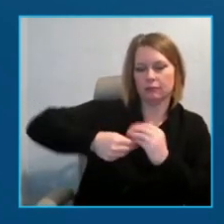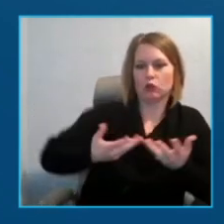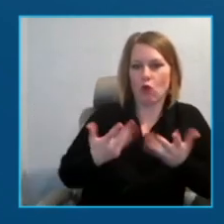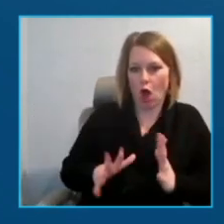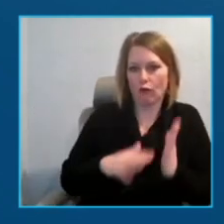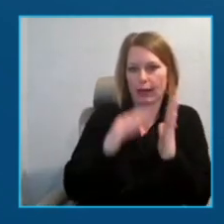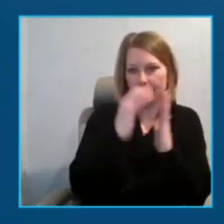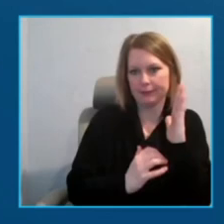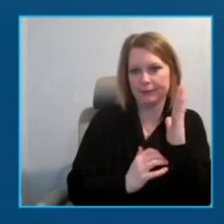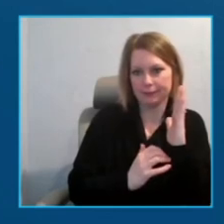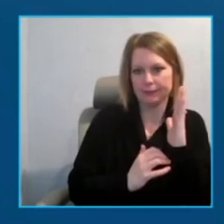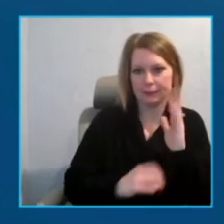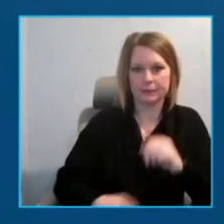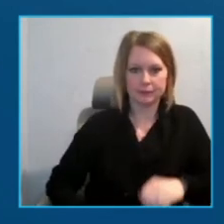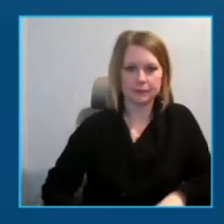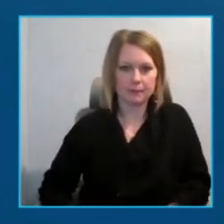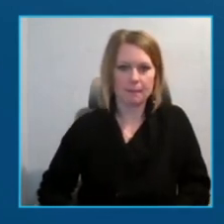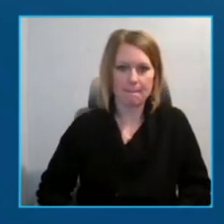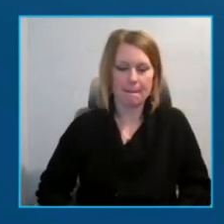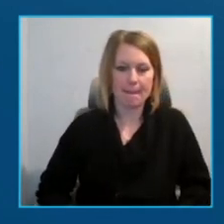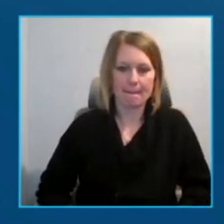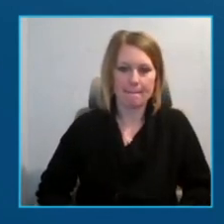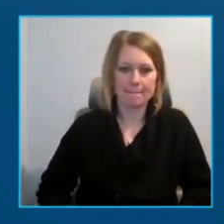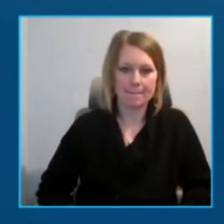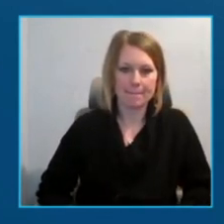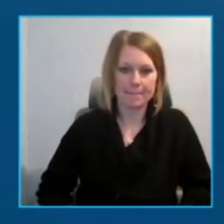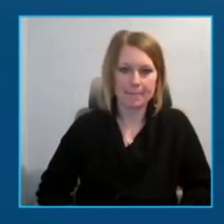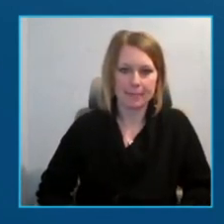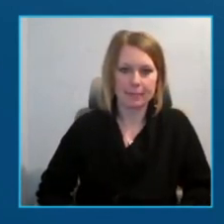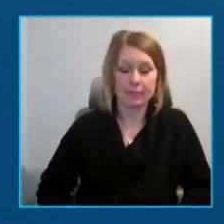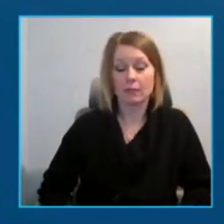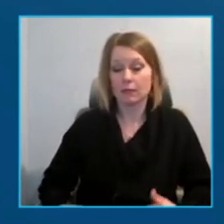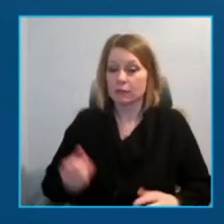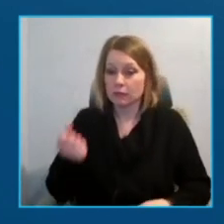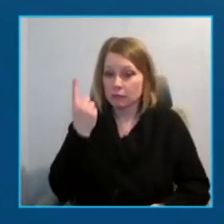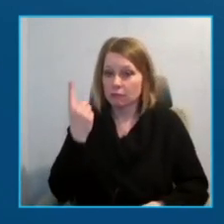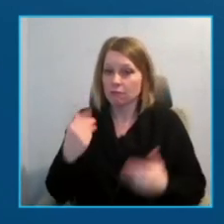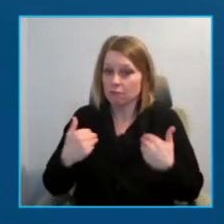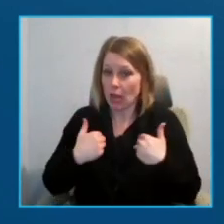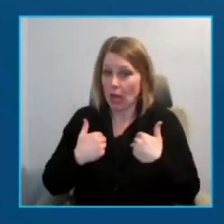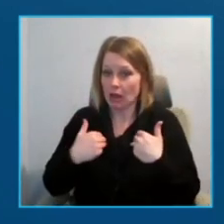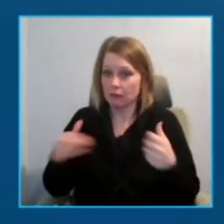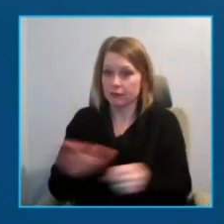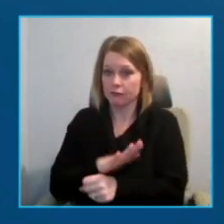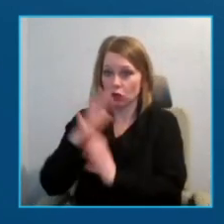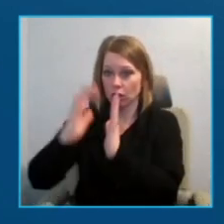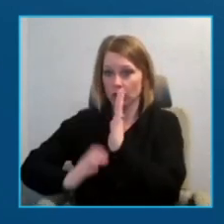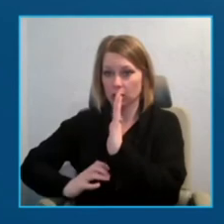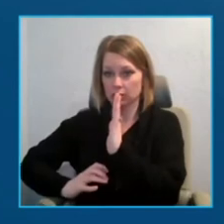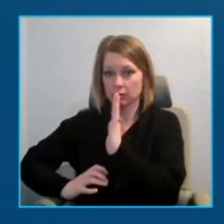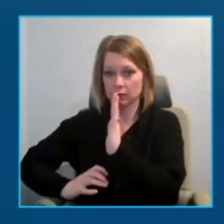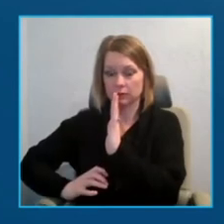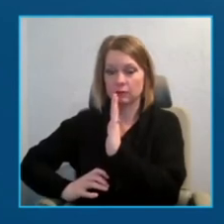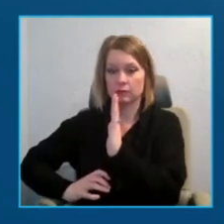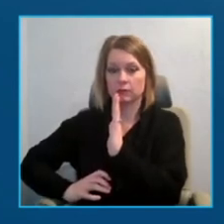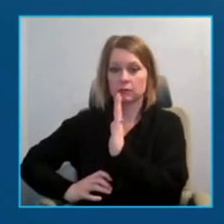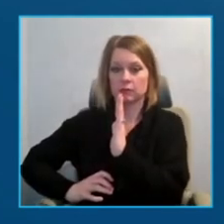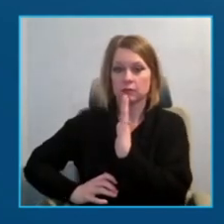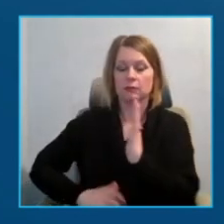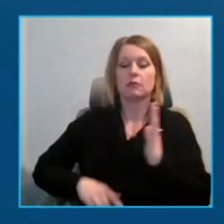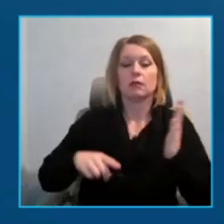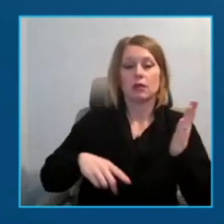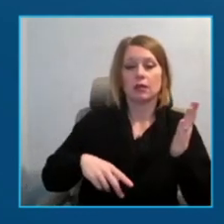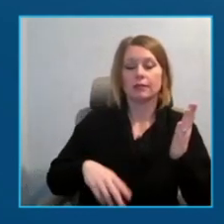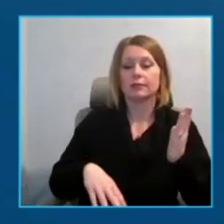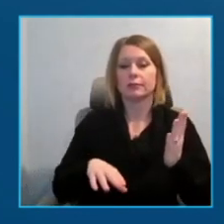I'm trying to find the ones that are list that are actually listed will be, and those were the African